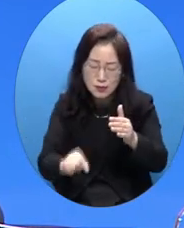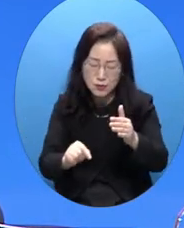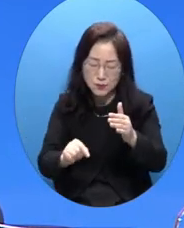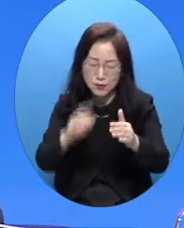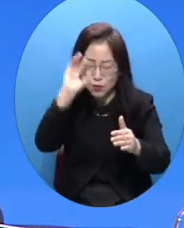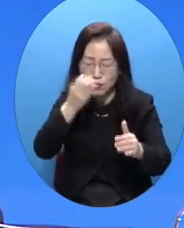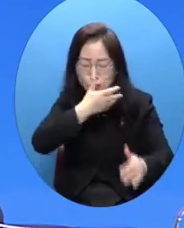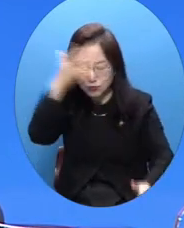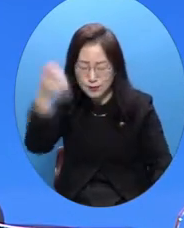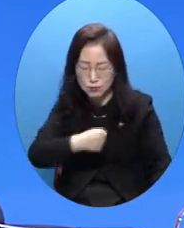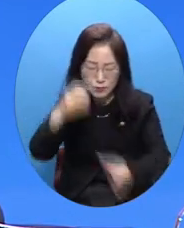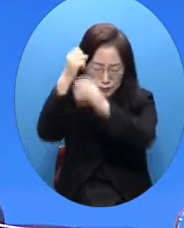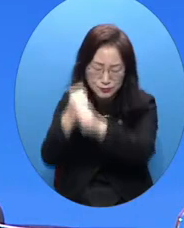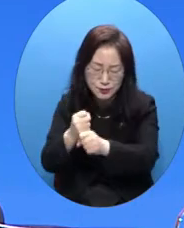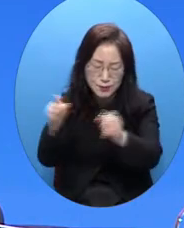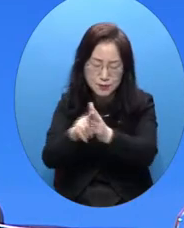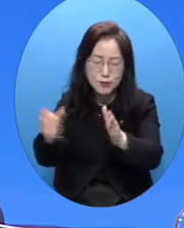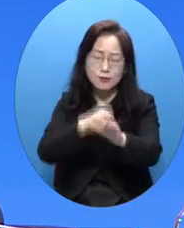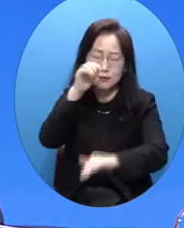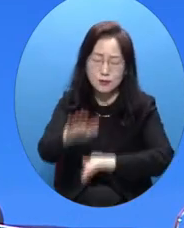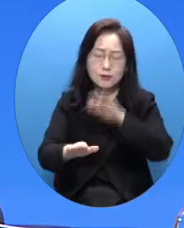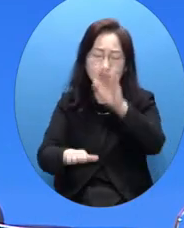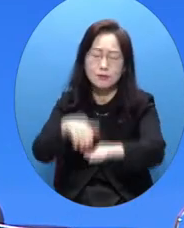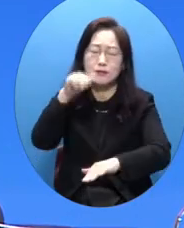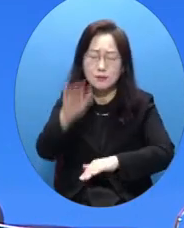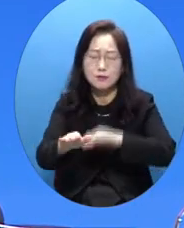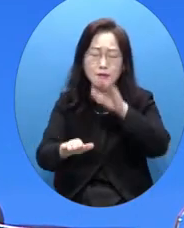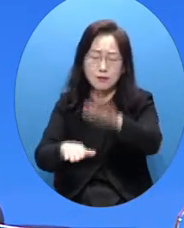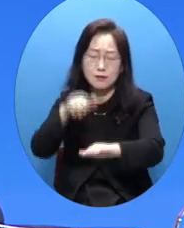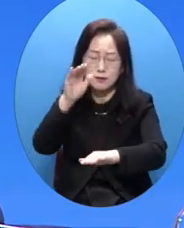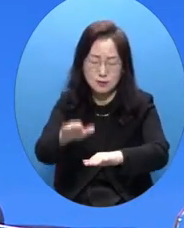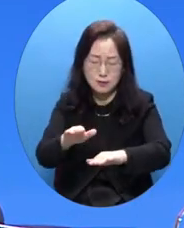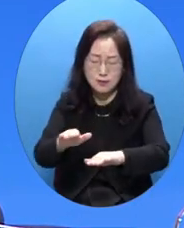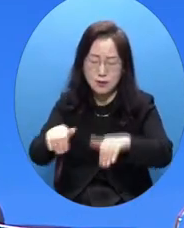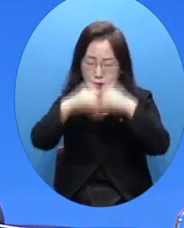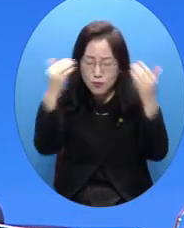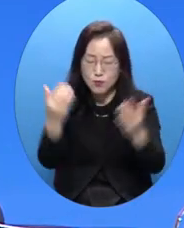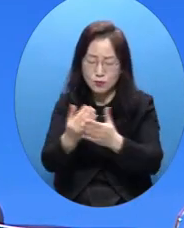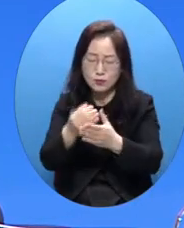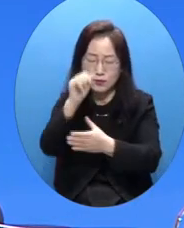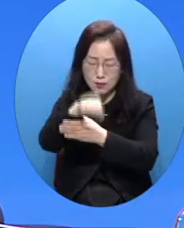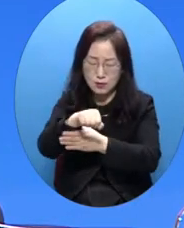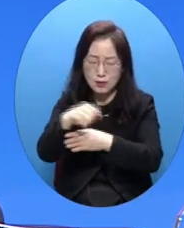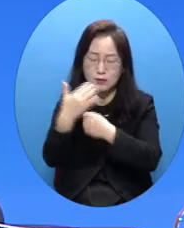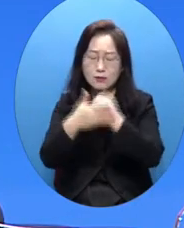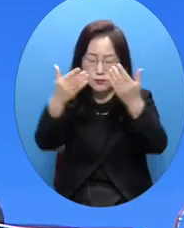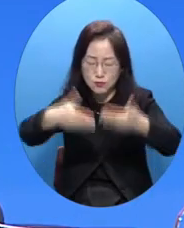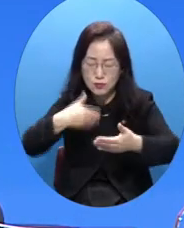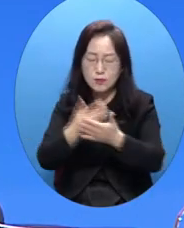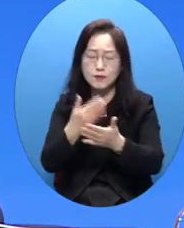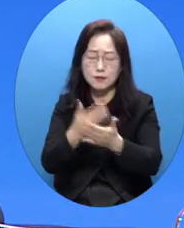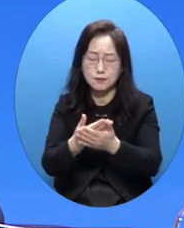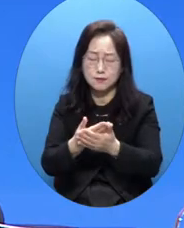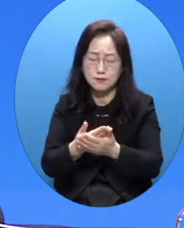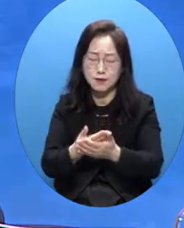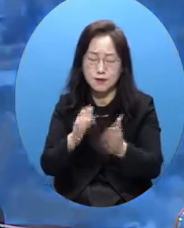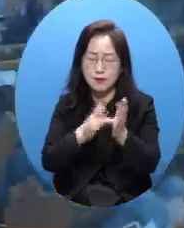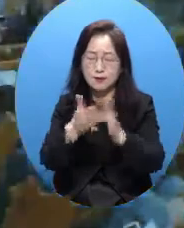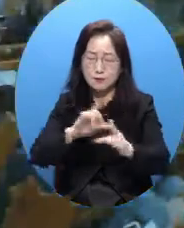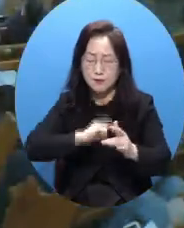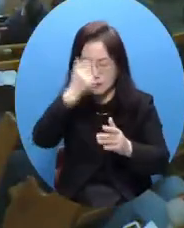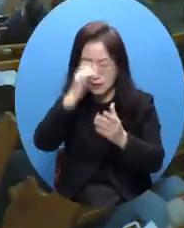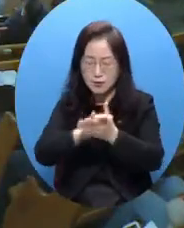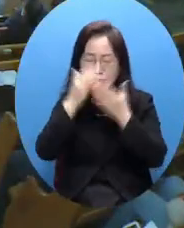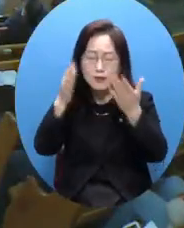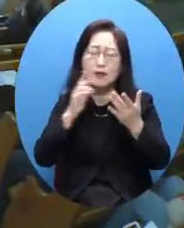on let us have a holy dream let's let us grip this dream and March It Forward again and again Pour Your Grace Upon Us Lord